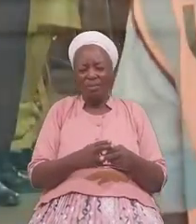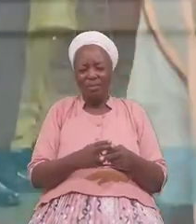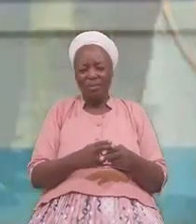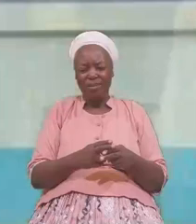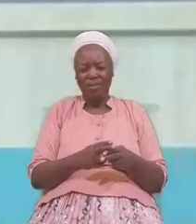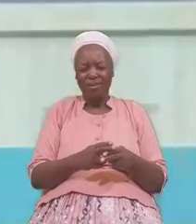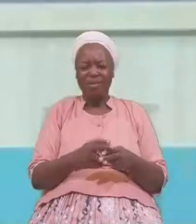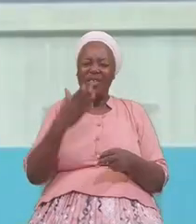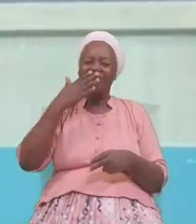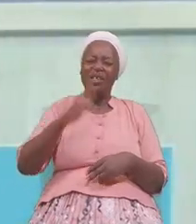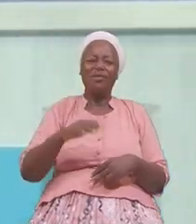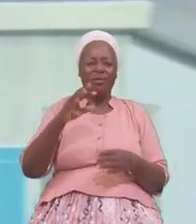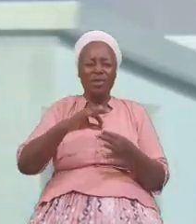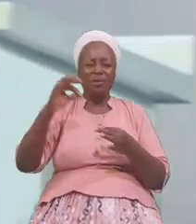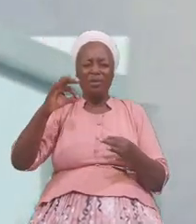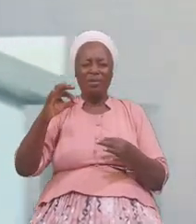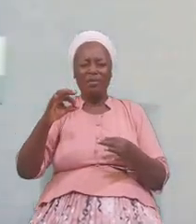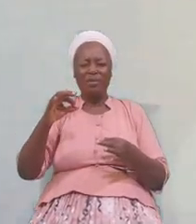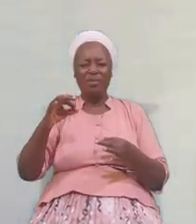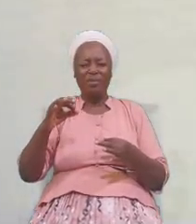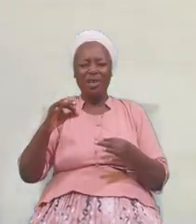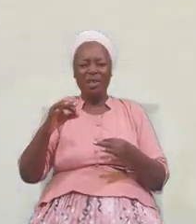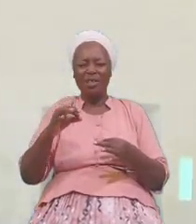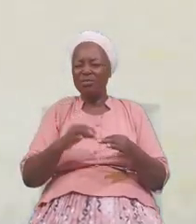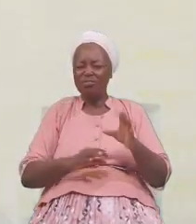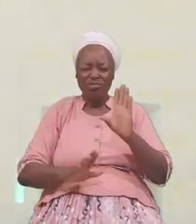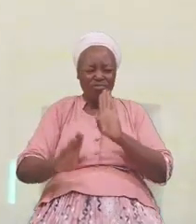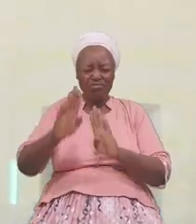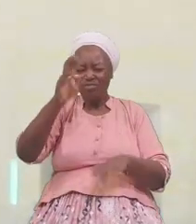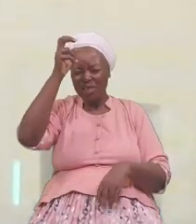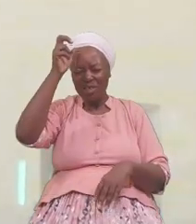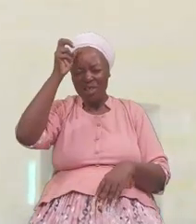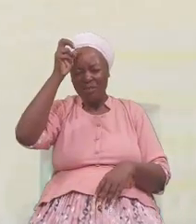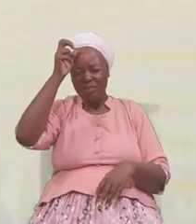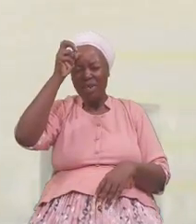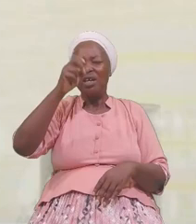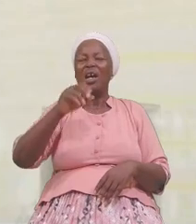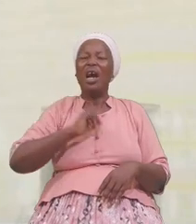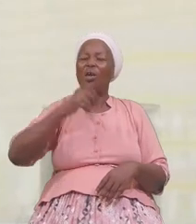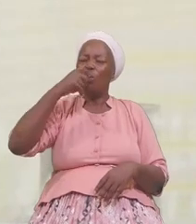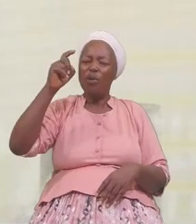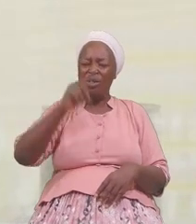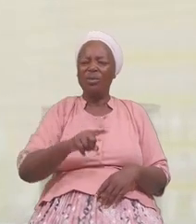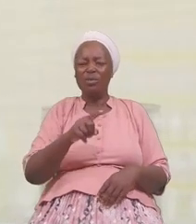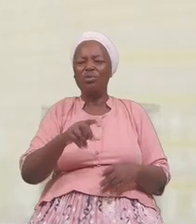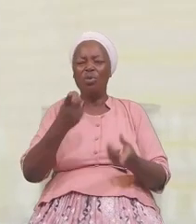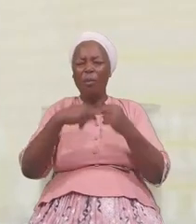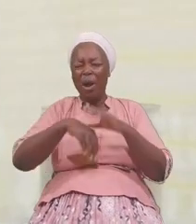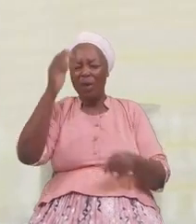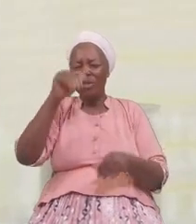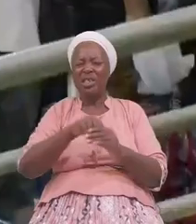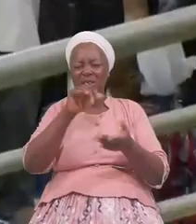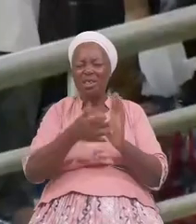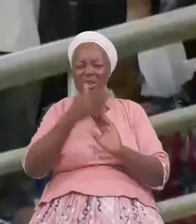name. Evil spirit, tormenting demon, I command you, come out in